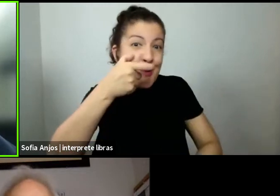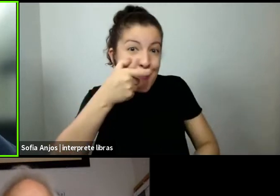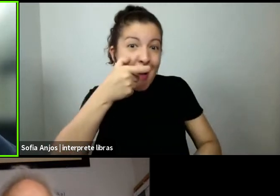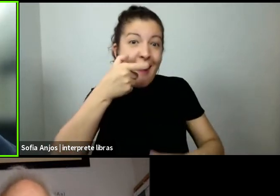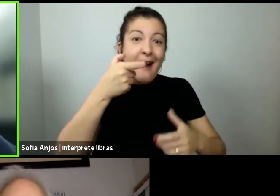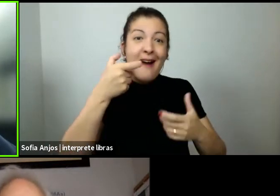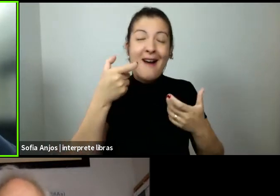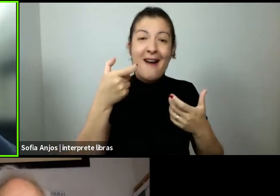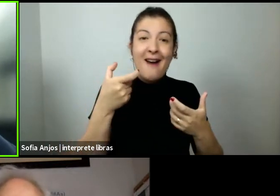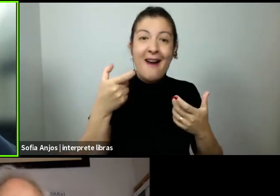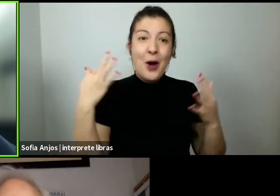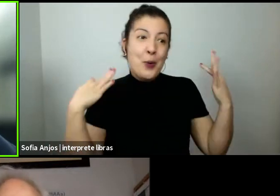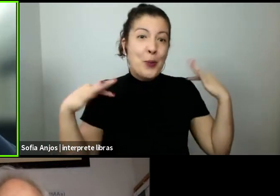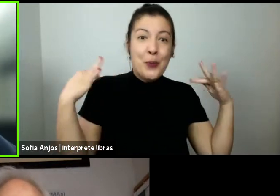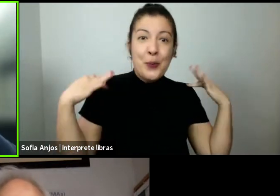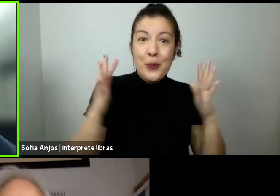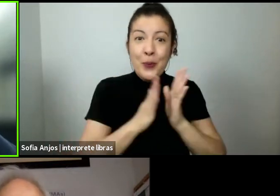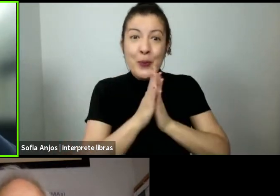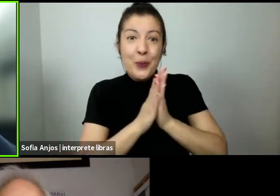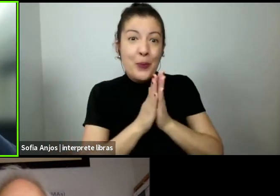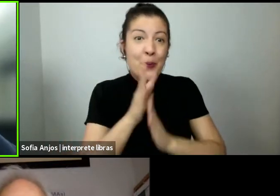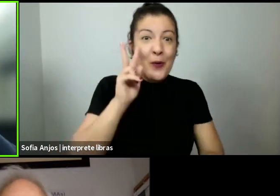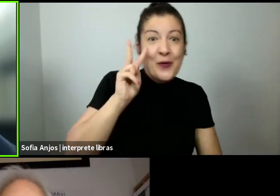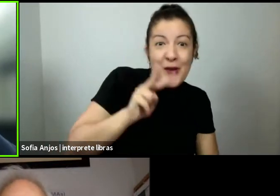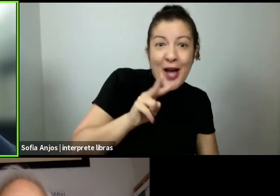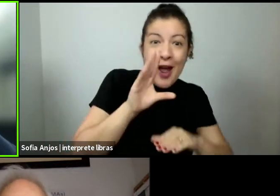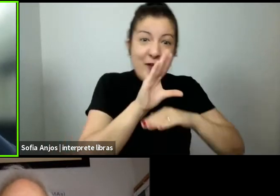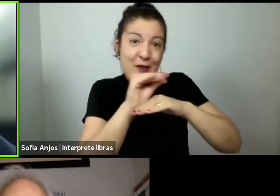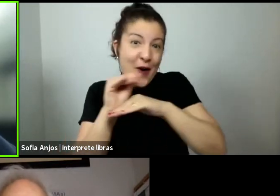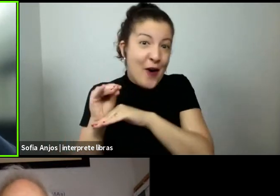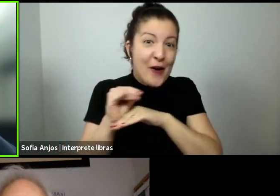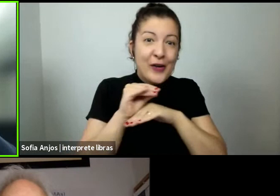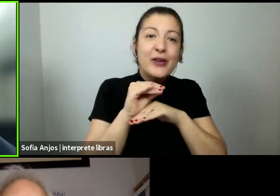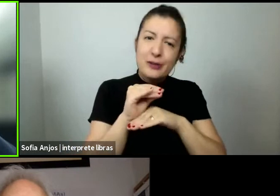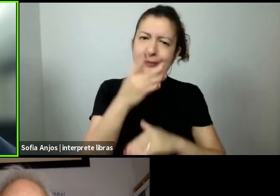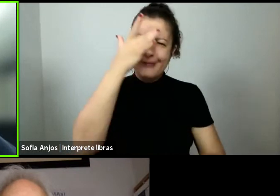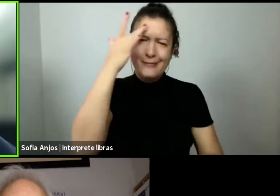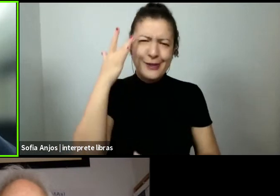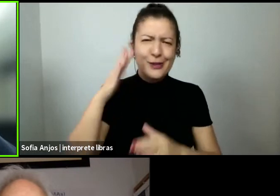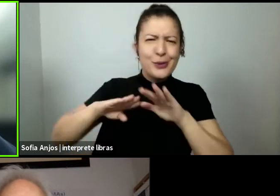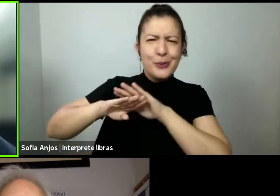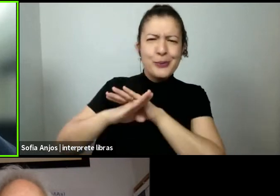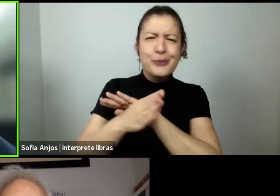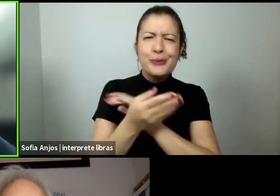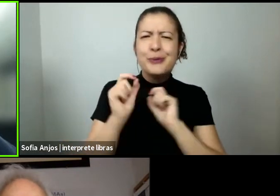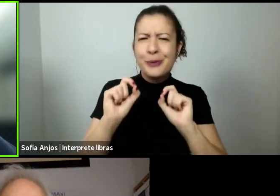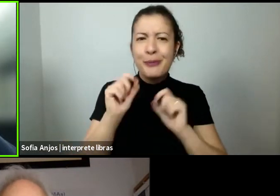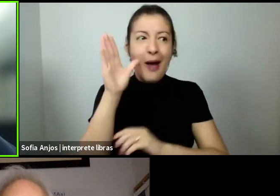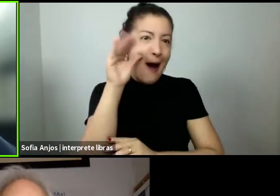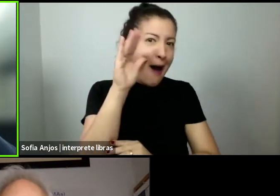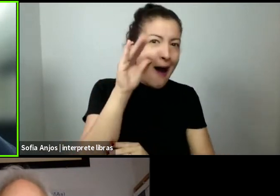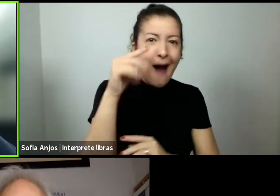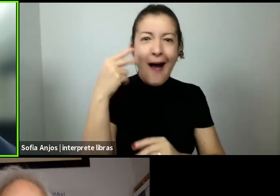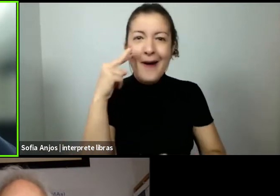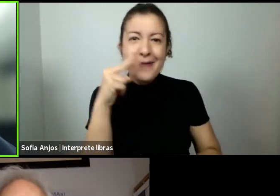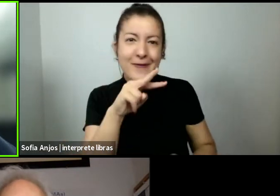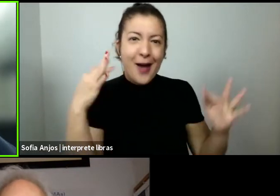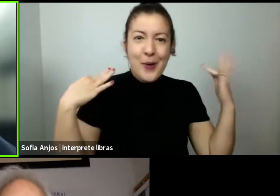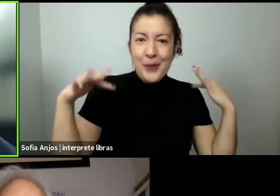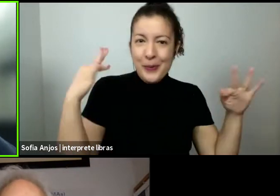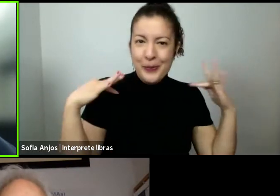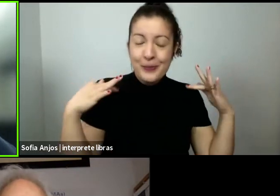procuram fazer o turismo nessas áreas, elas querem ver muitos animais, tirar fotos. Então, ela pergunta como você acha que poderíamos